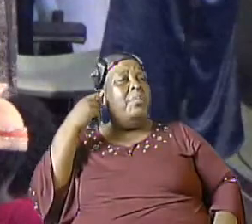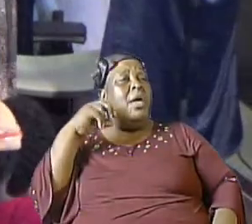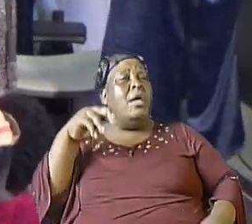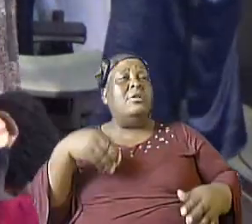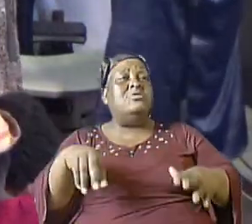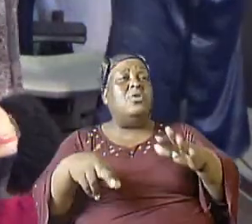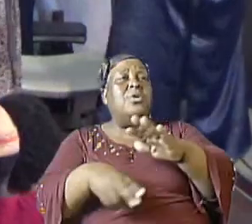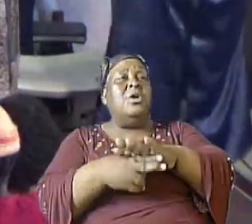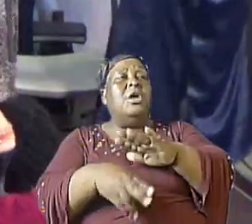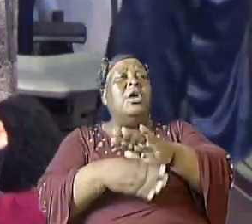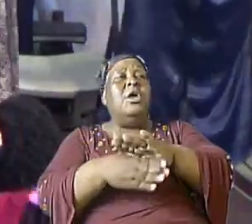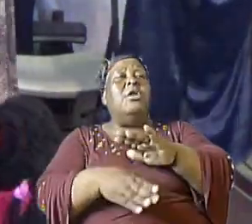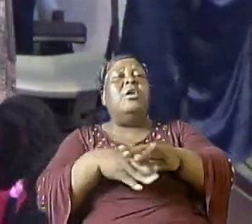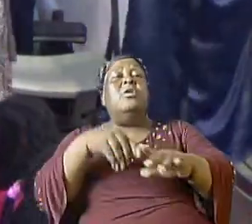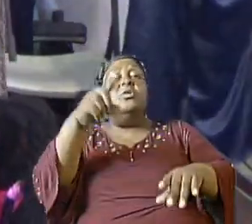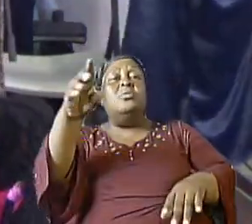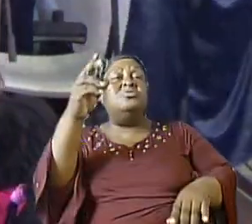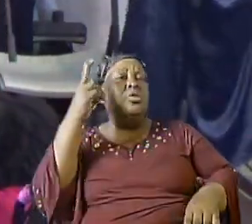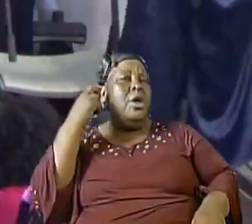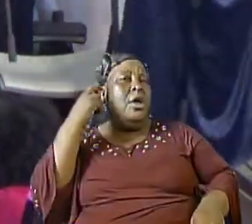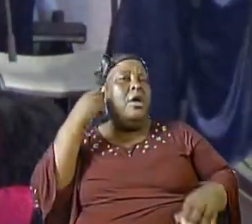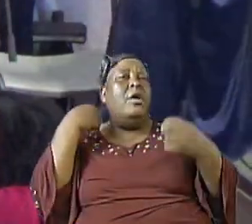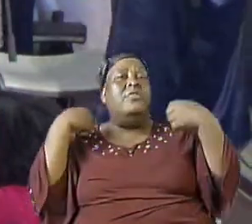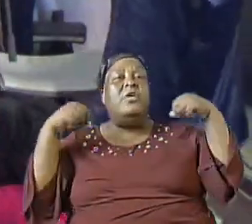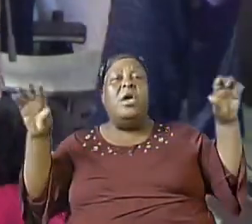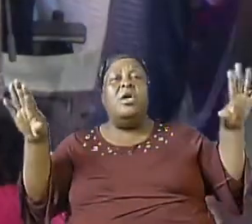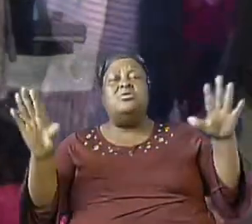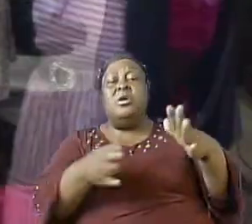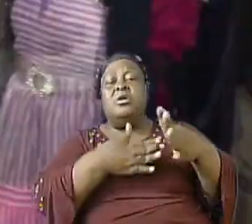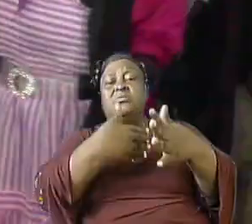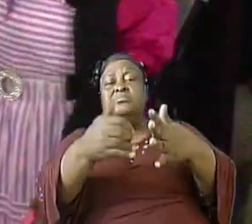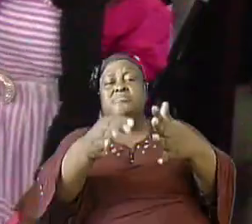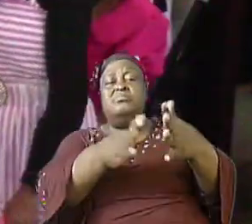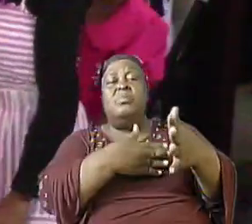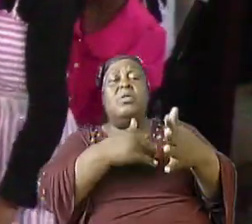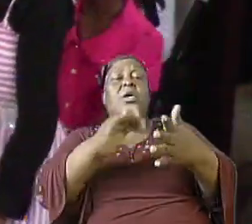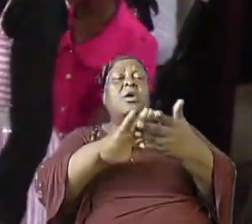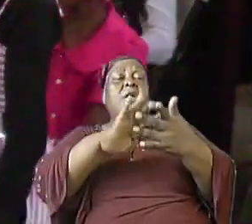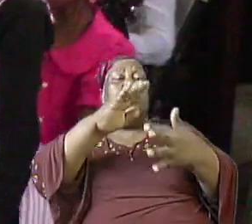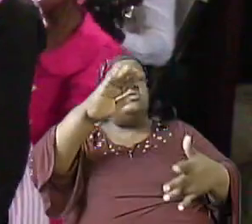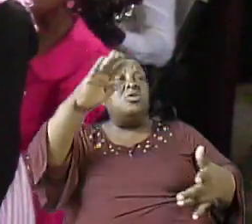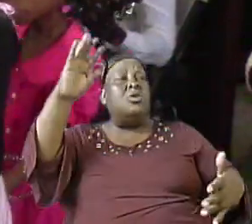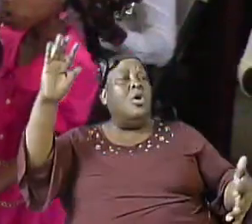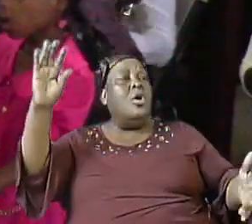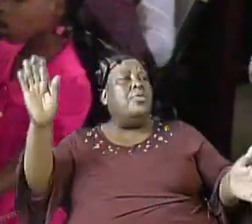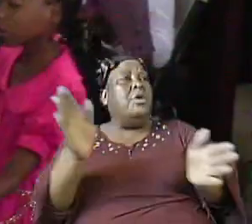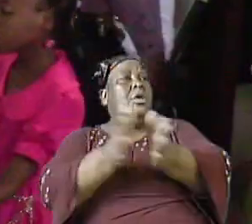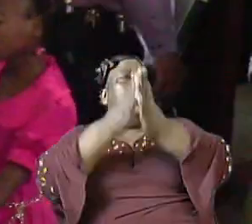don't you hear the bells go ringing? Don't you hear?